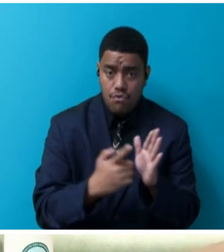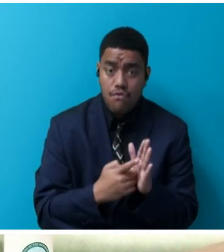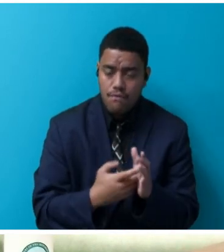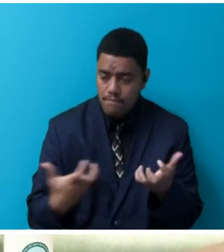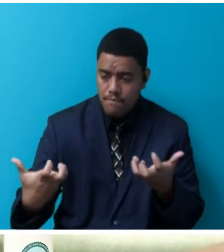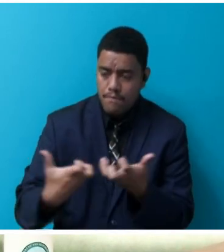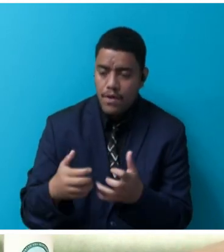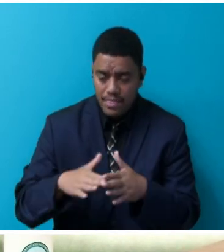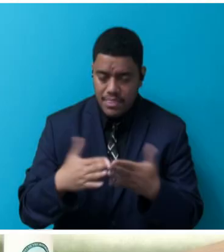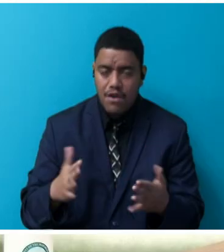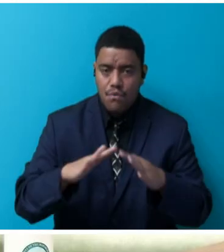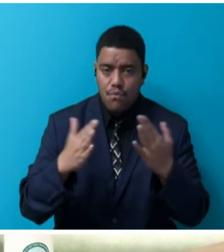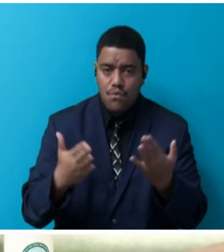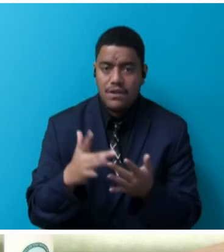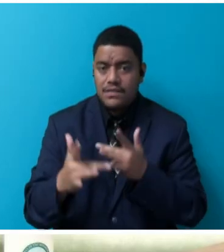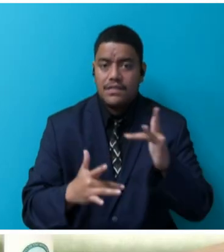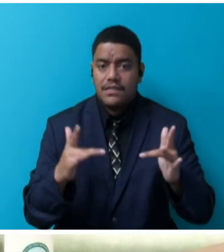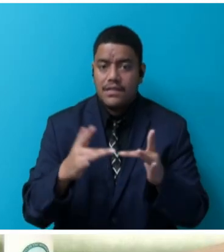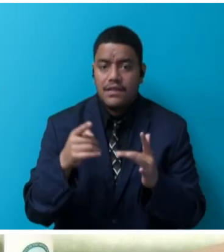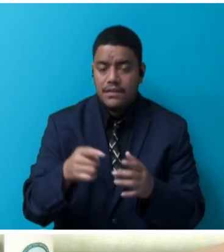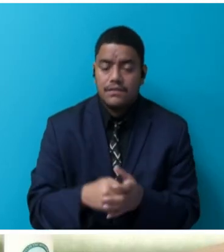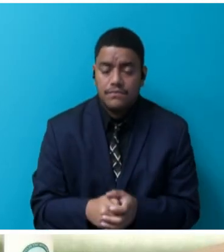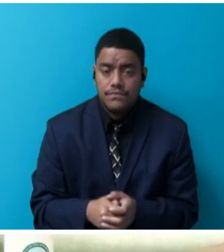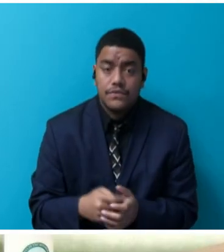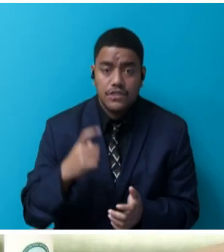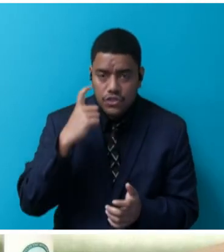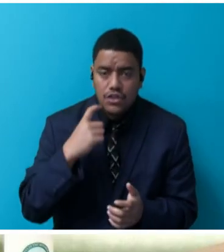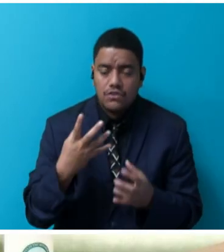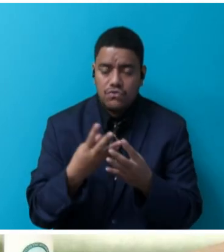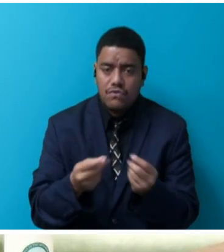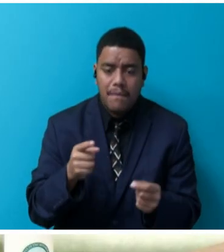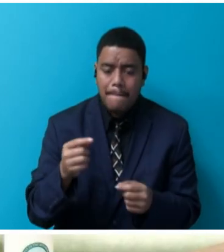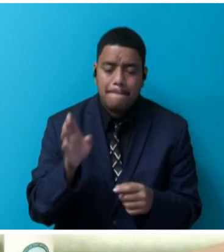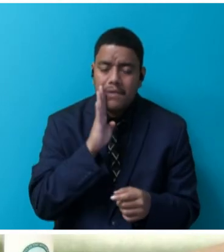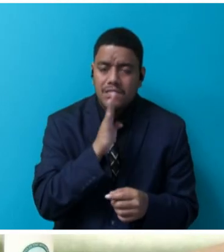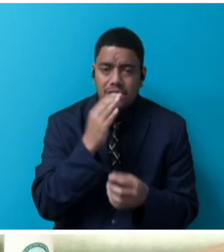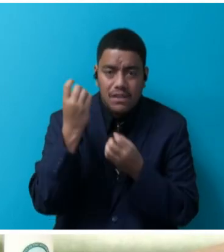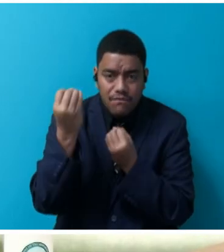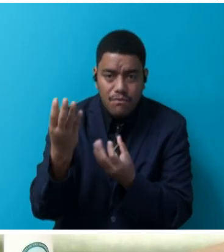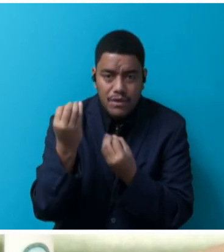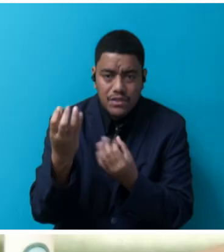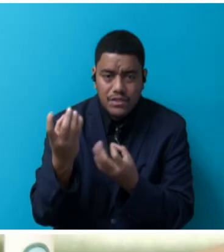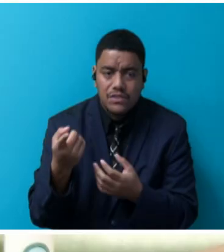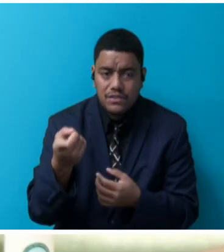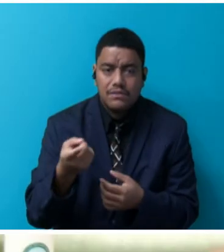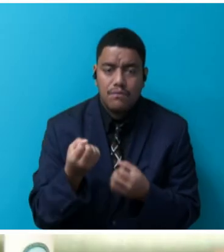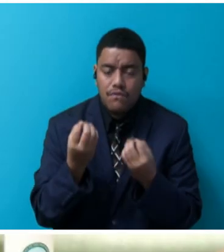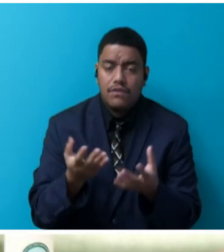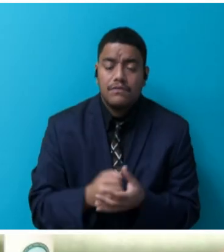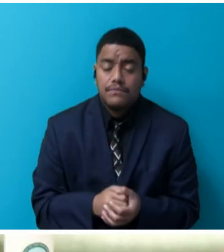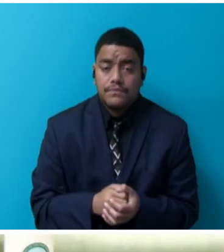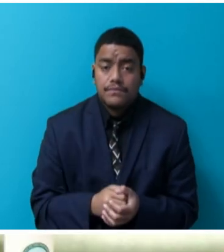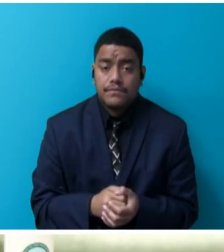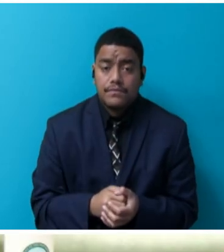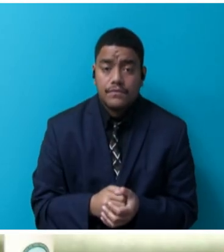digital age, including also combating misinformation and disinformation. Honorable Speaker,